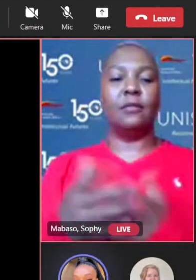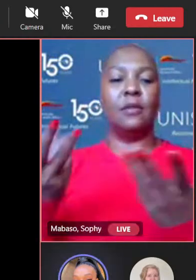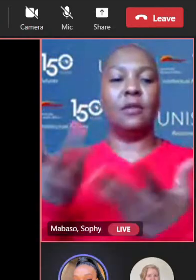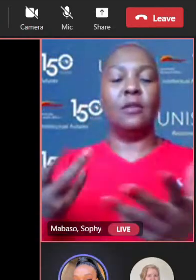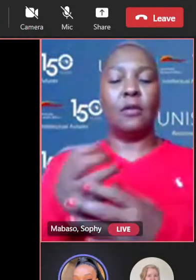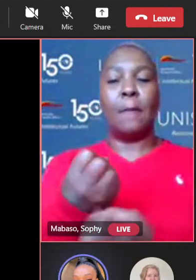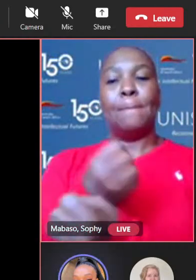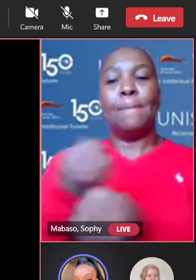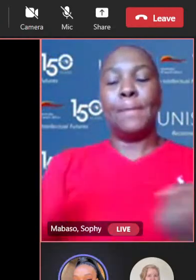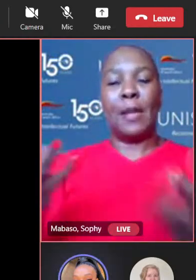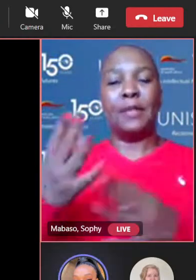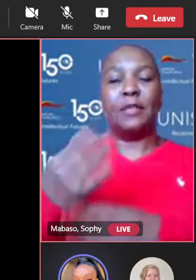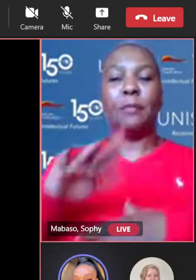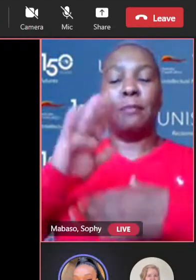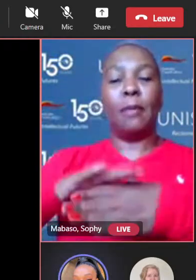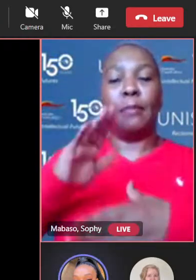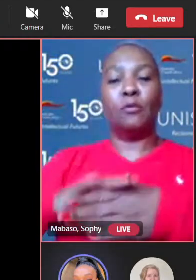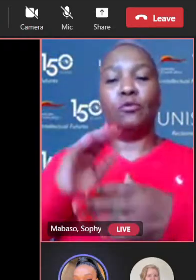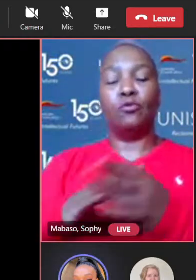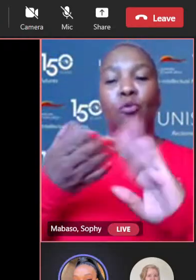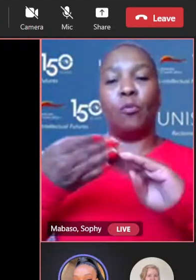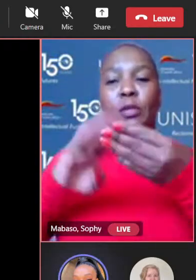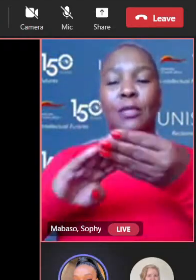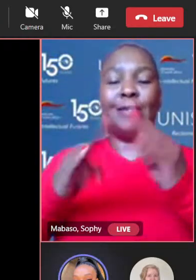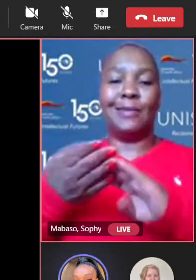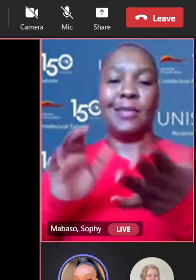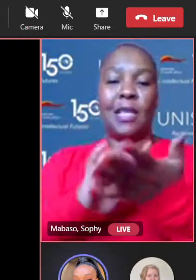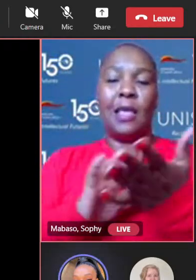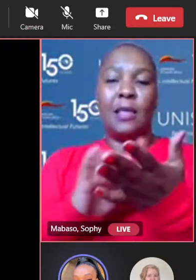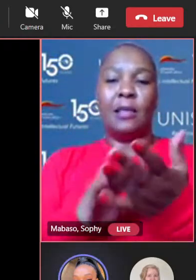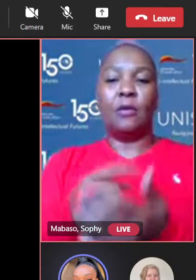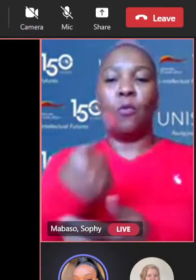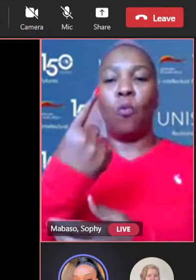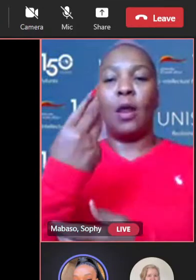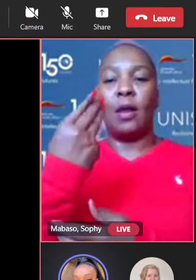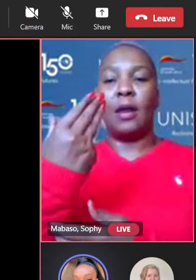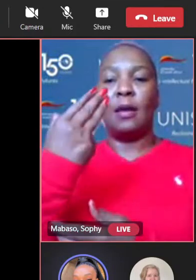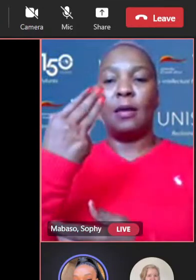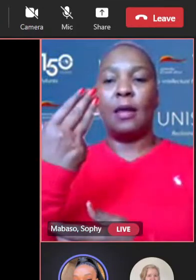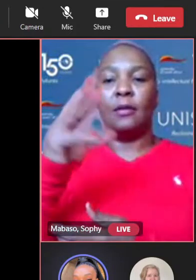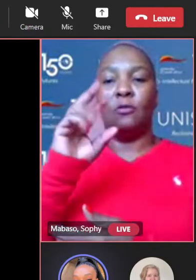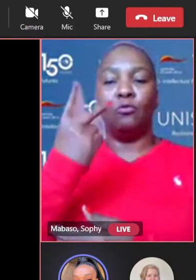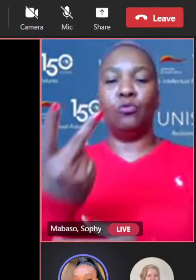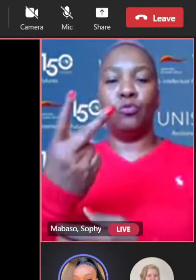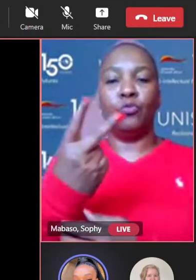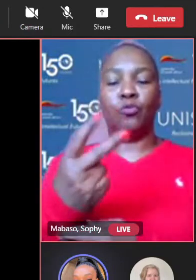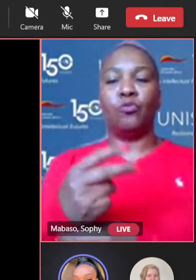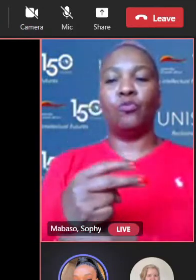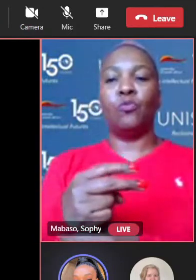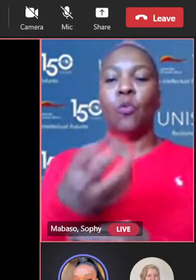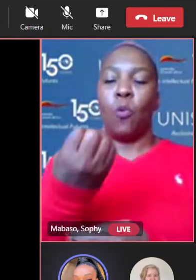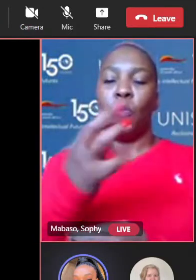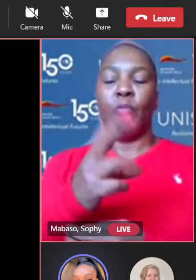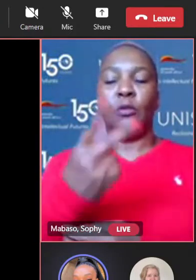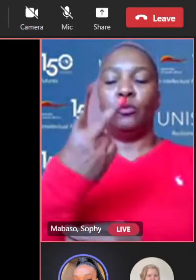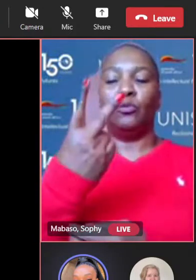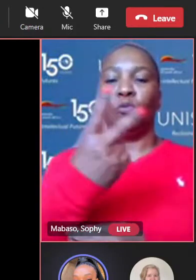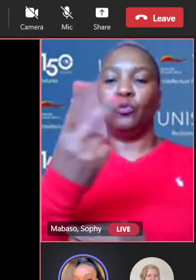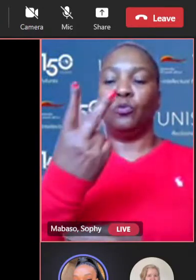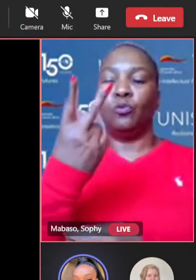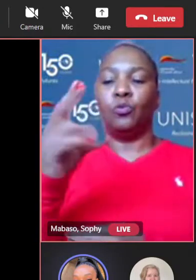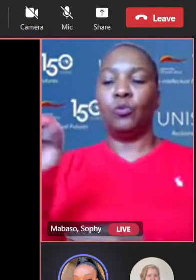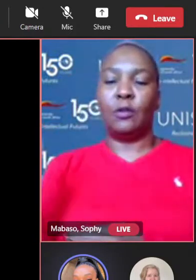multi-purpose community centers or service centers in the year 1992 or 2000, and we migrated to